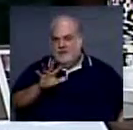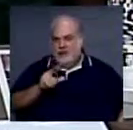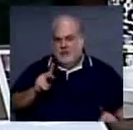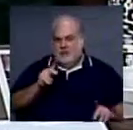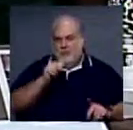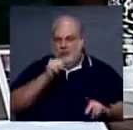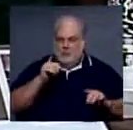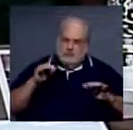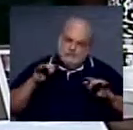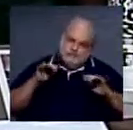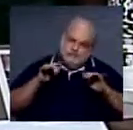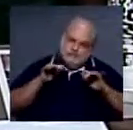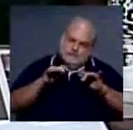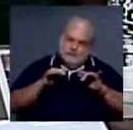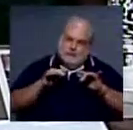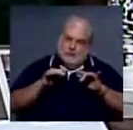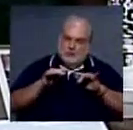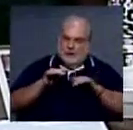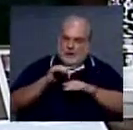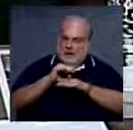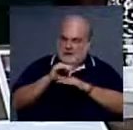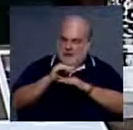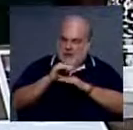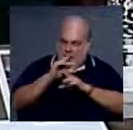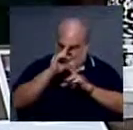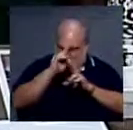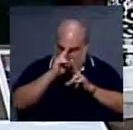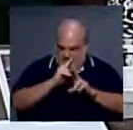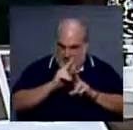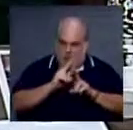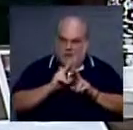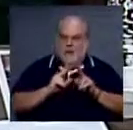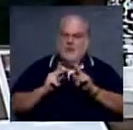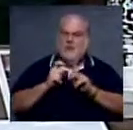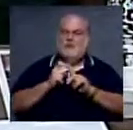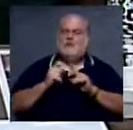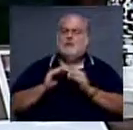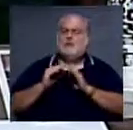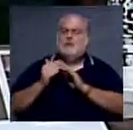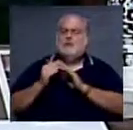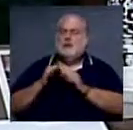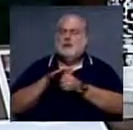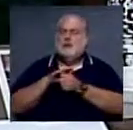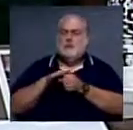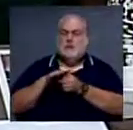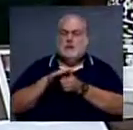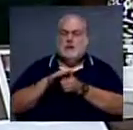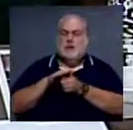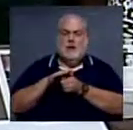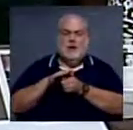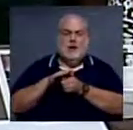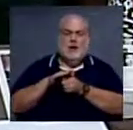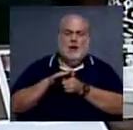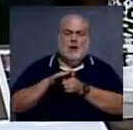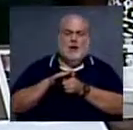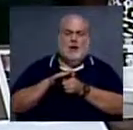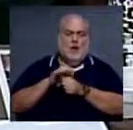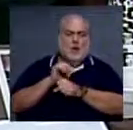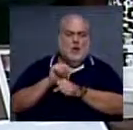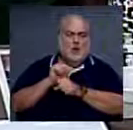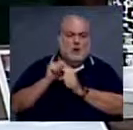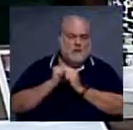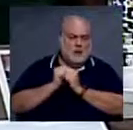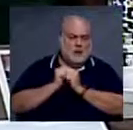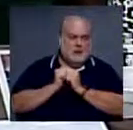vigil. And there was people from the community, people from the neighborhood, people from the Working Together and the community